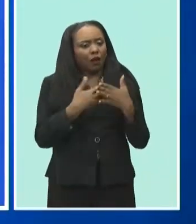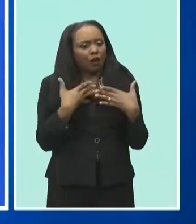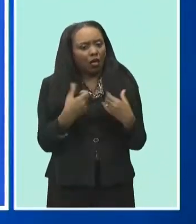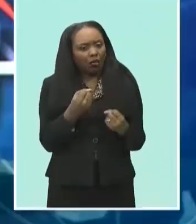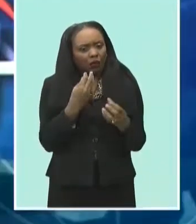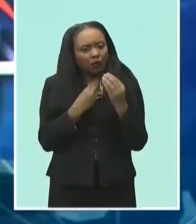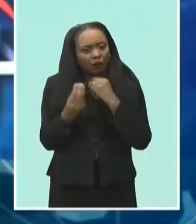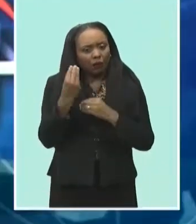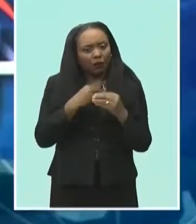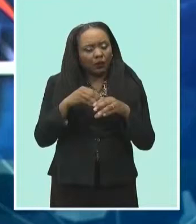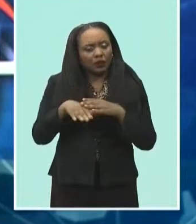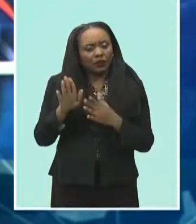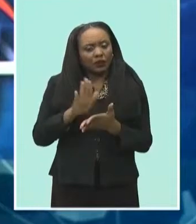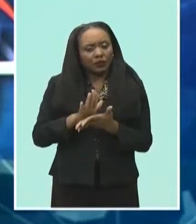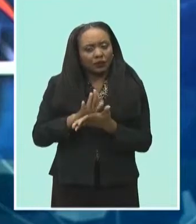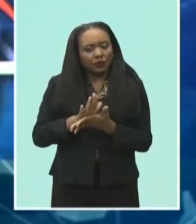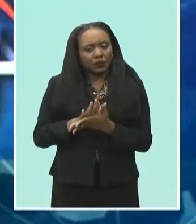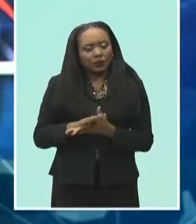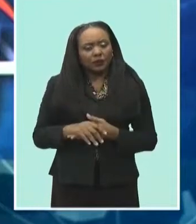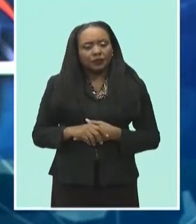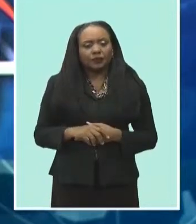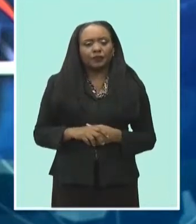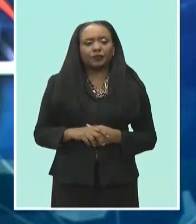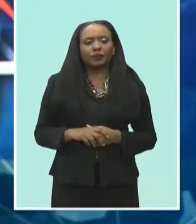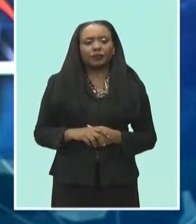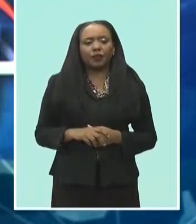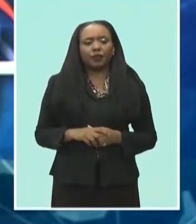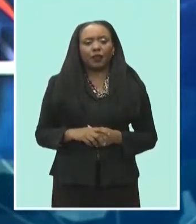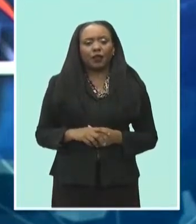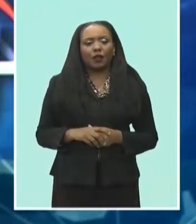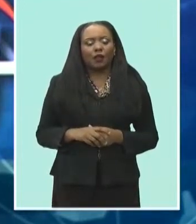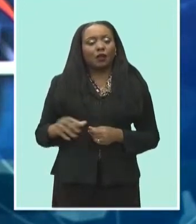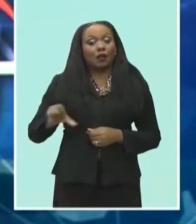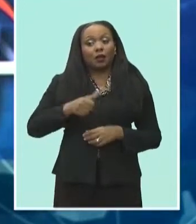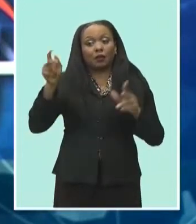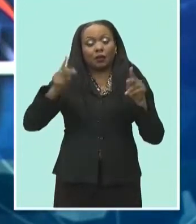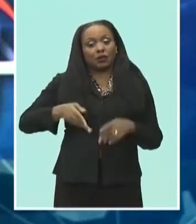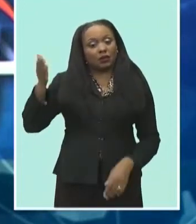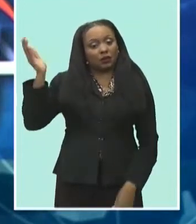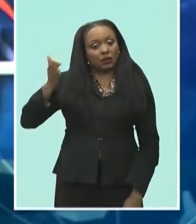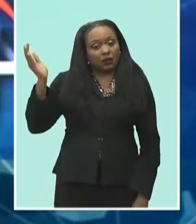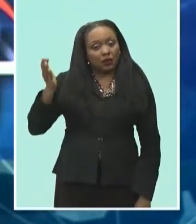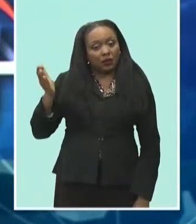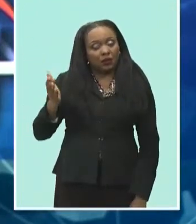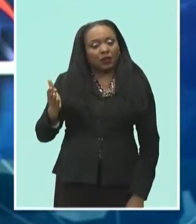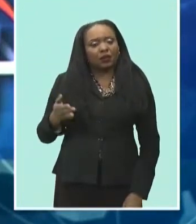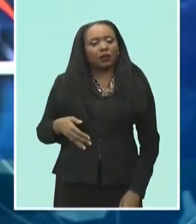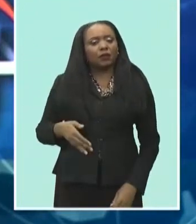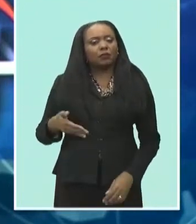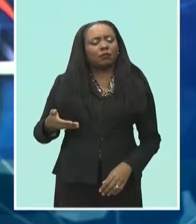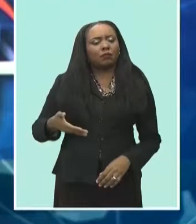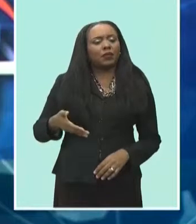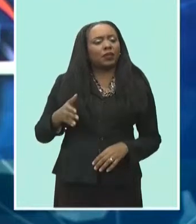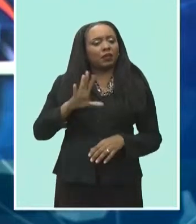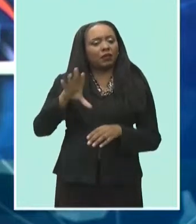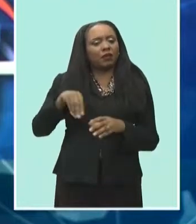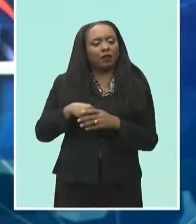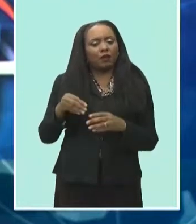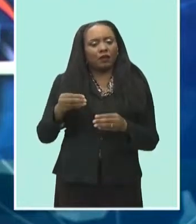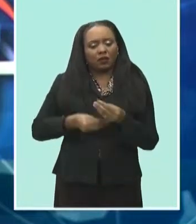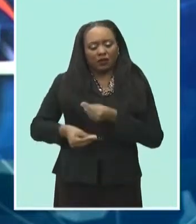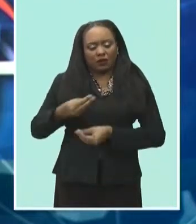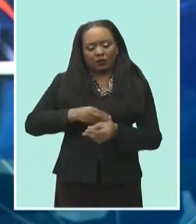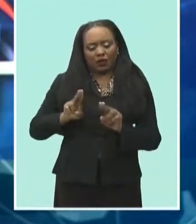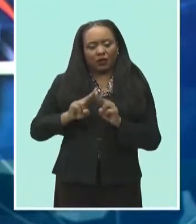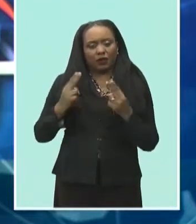schools. Well, also speaking at that launch was former veteran trade unionist Orlando Scott. He pointed out that the onset of